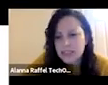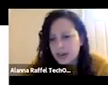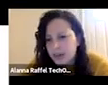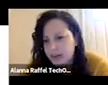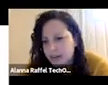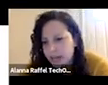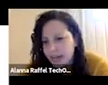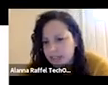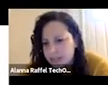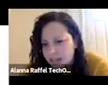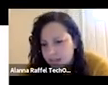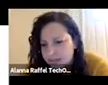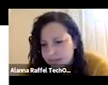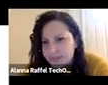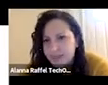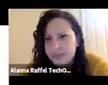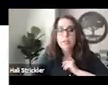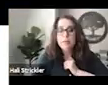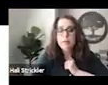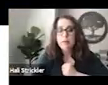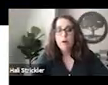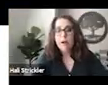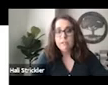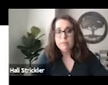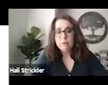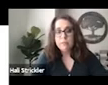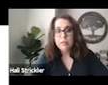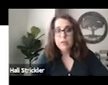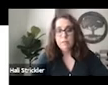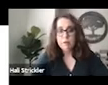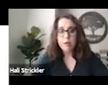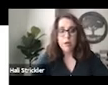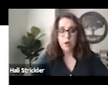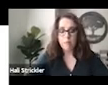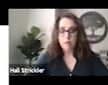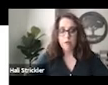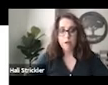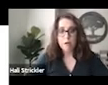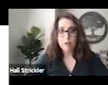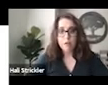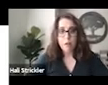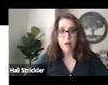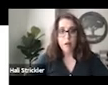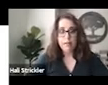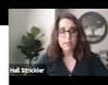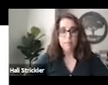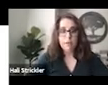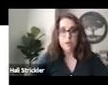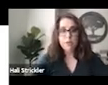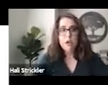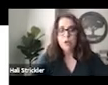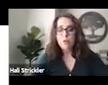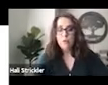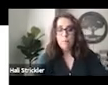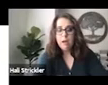see Sarah. Okay, Haley. Yeah, so if people are having difficulty viewing the interpreters as well as the